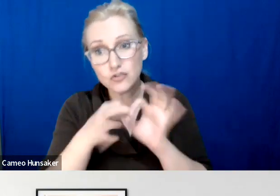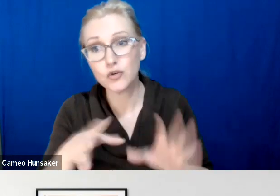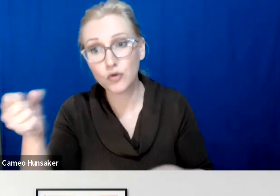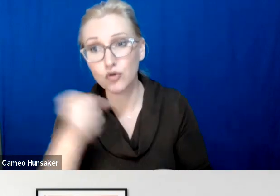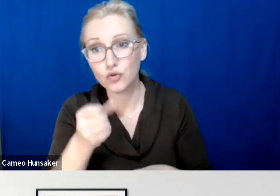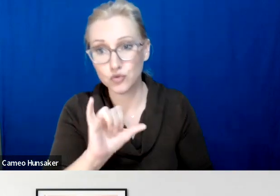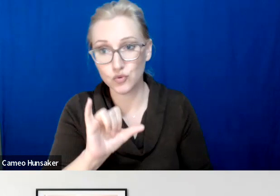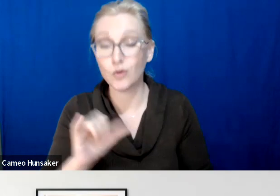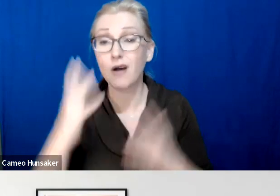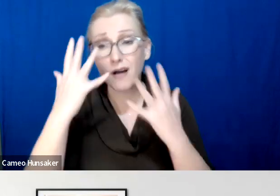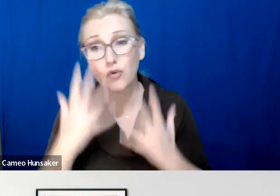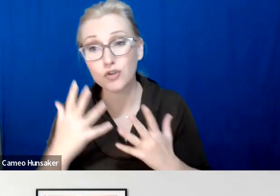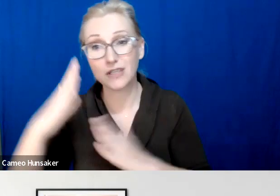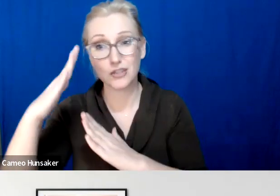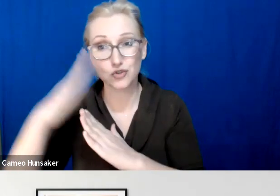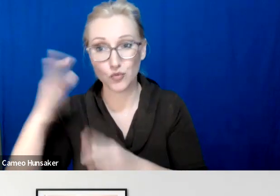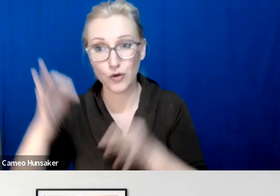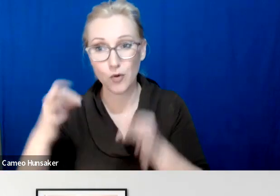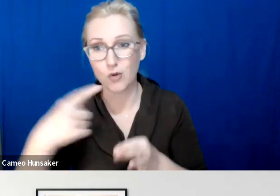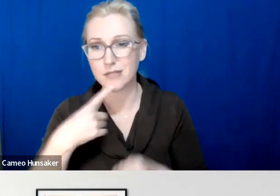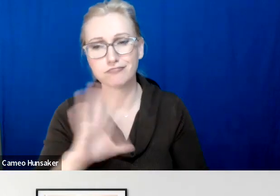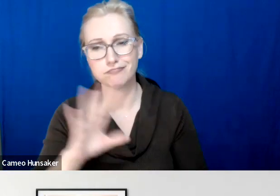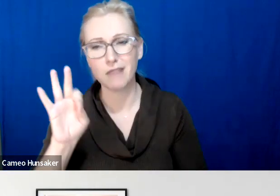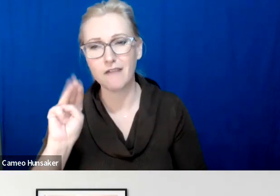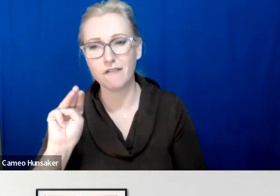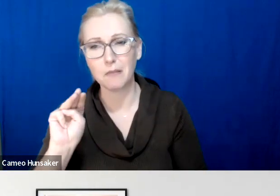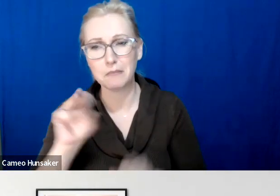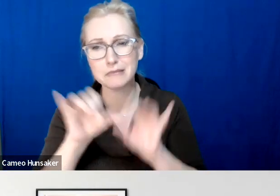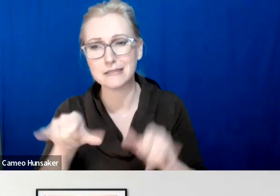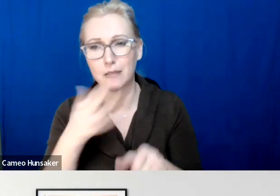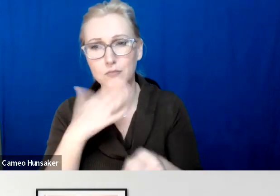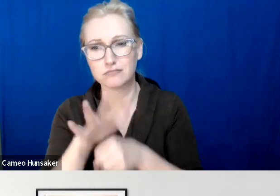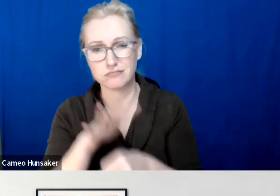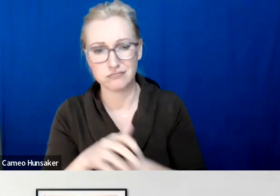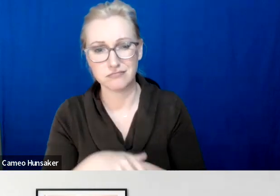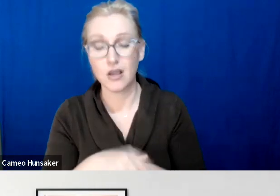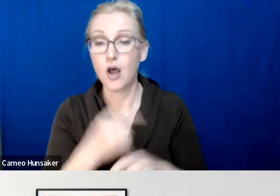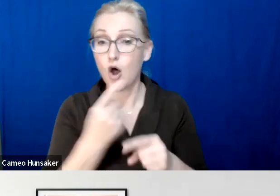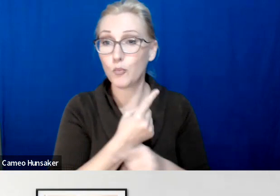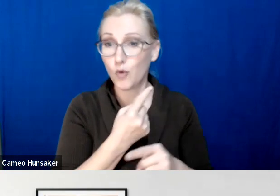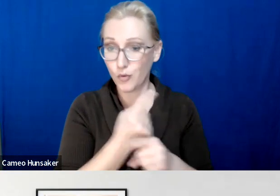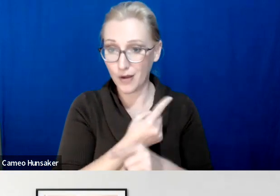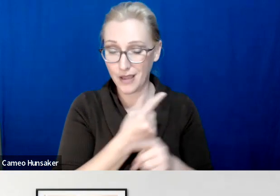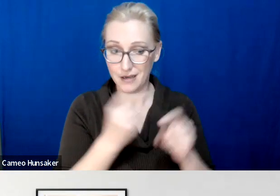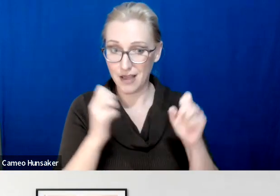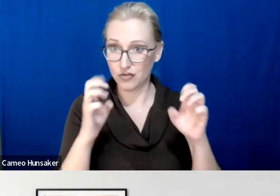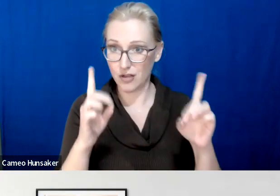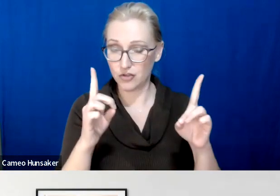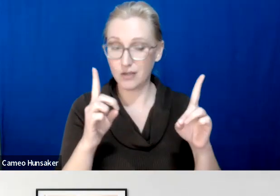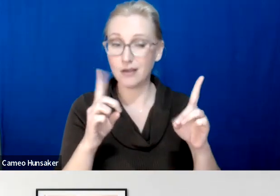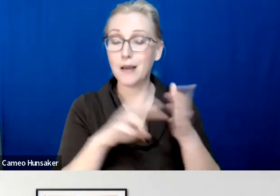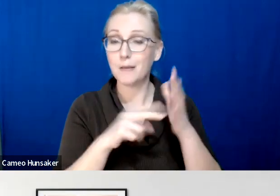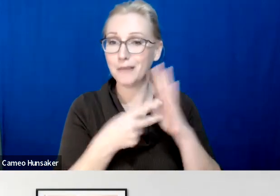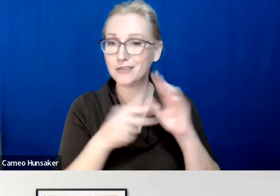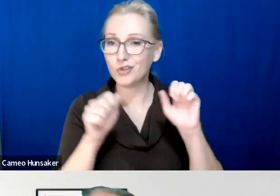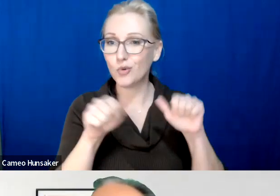An appropriate education is one that lets you access the learning, but not necessarily one that lets you excel or that